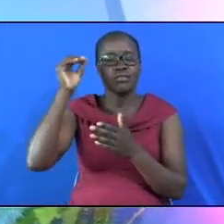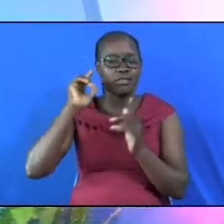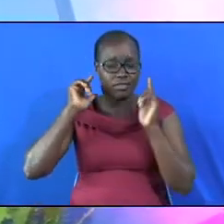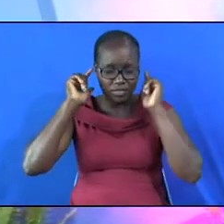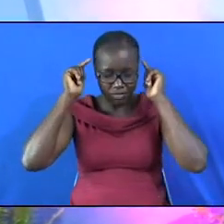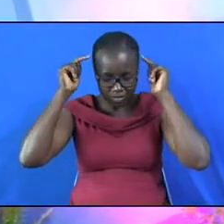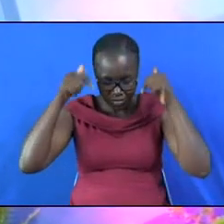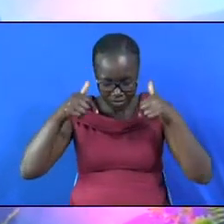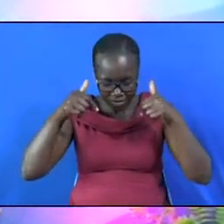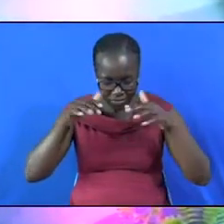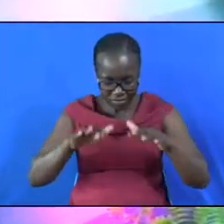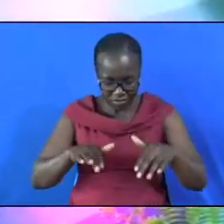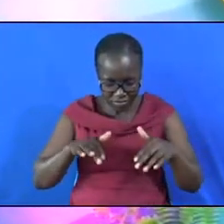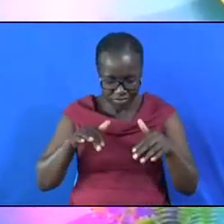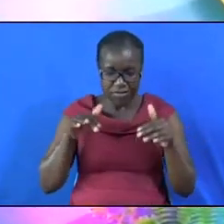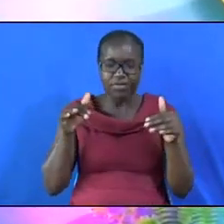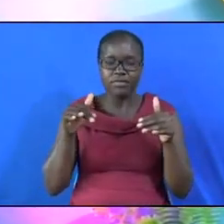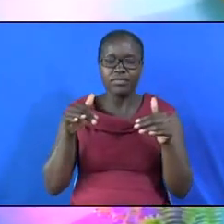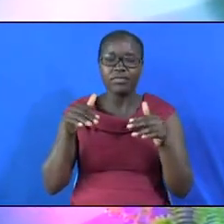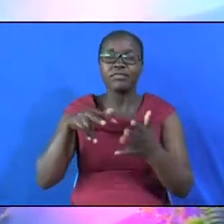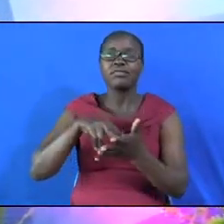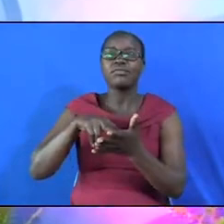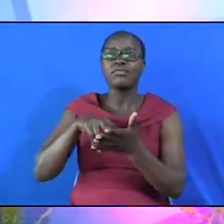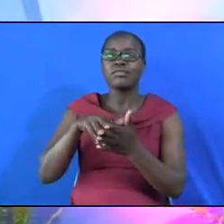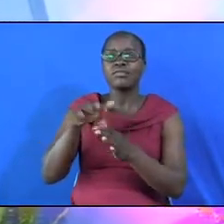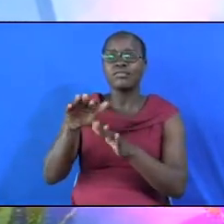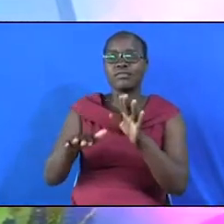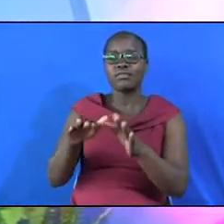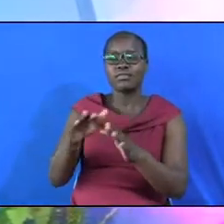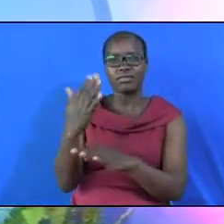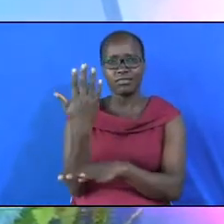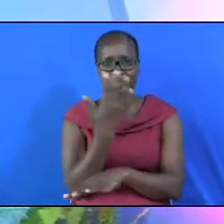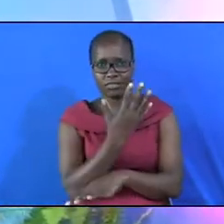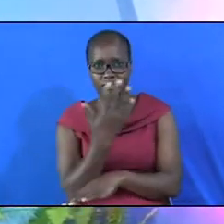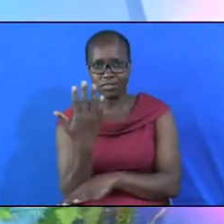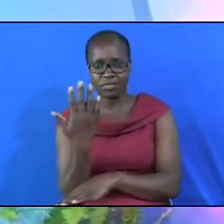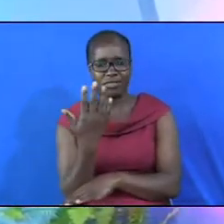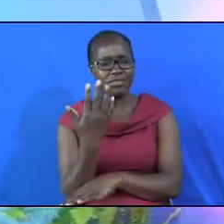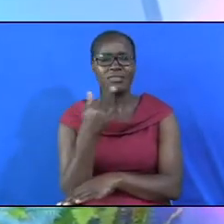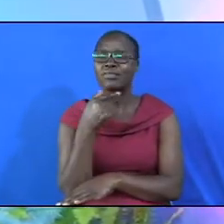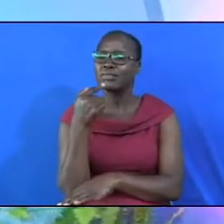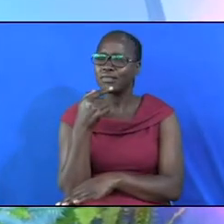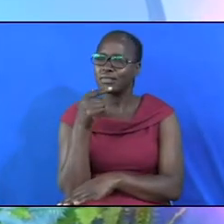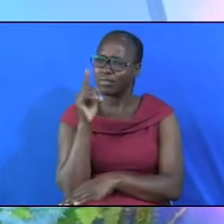I can't wait to stand on the sea of glass. And I'm saying,